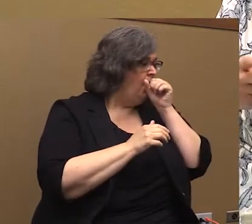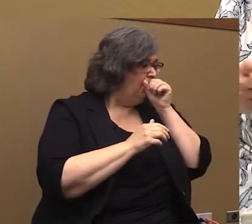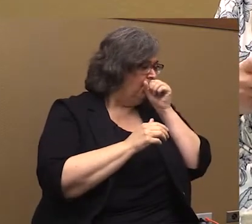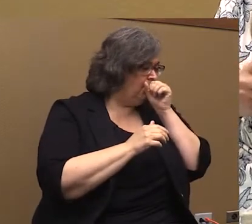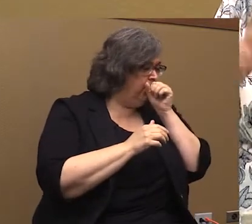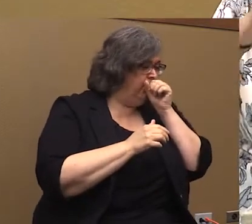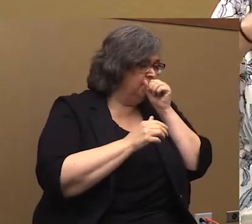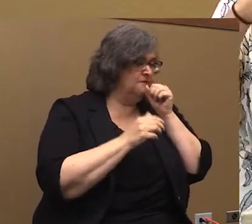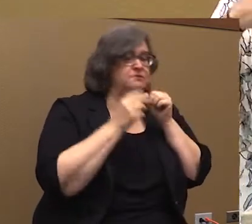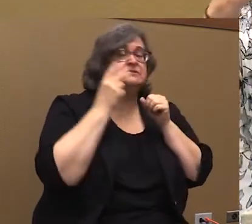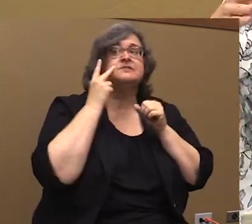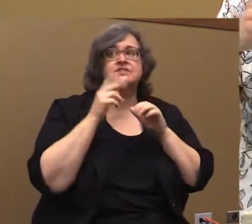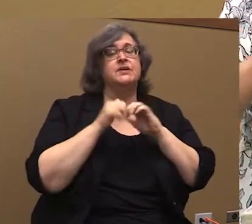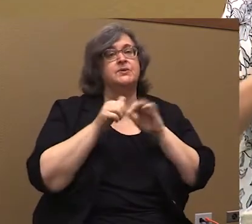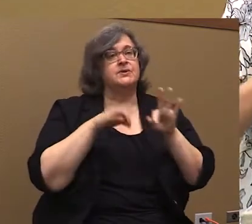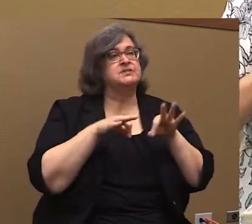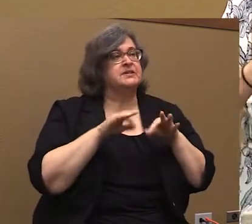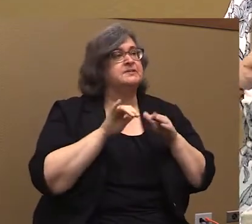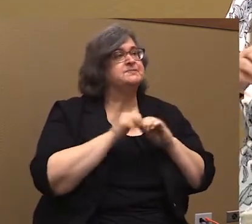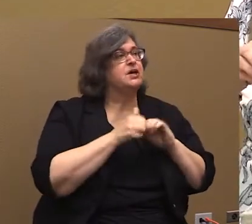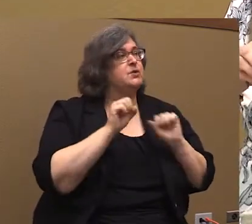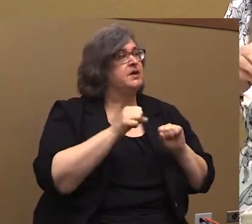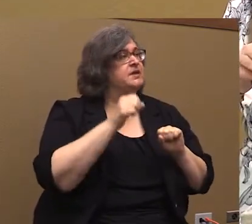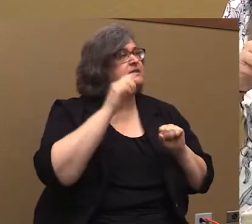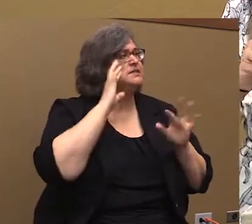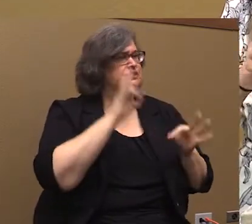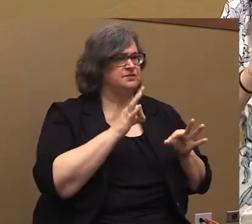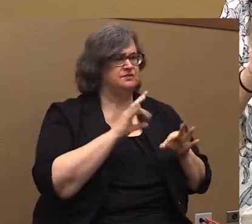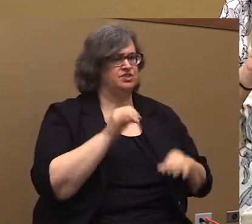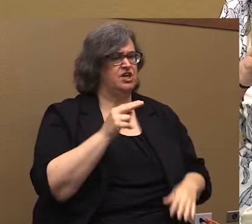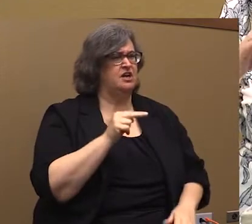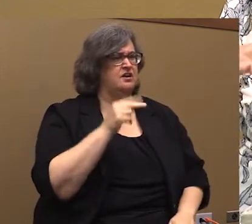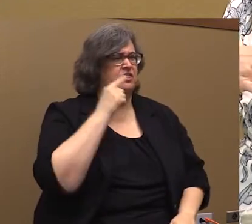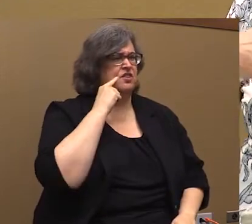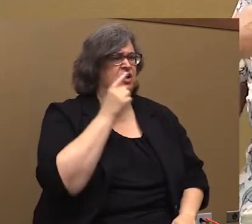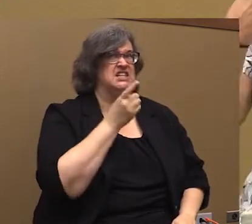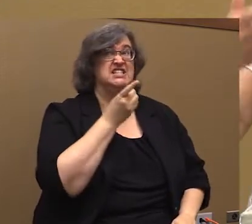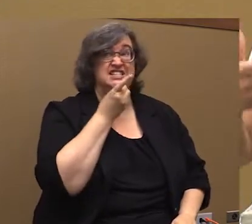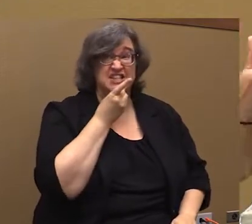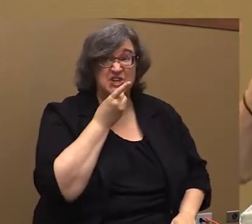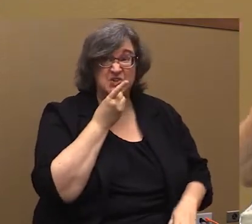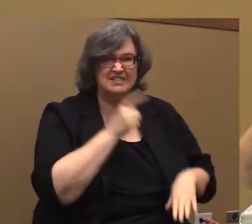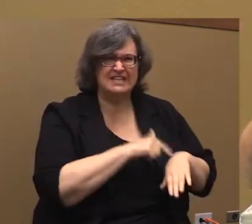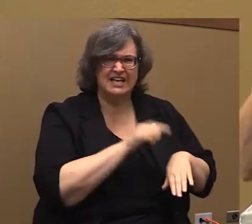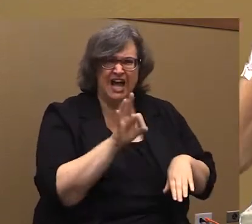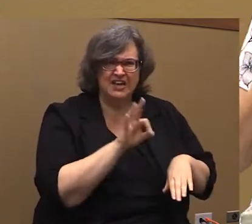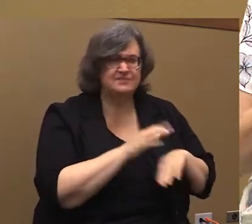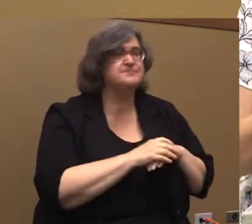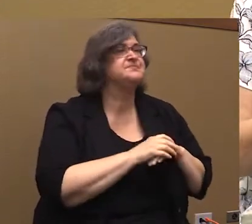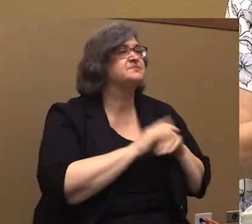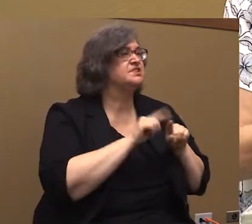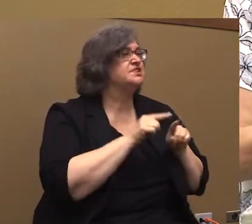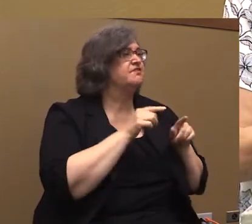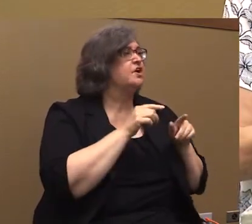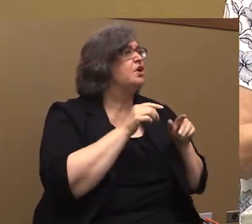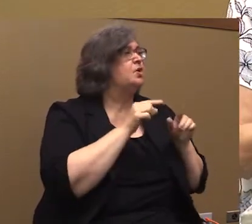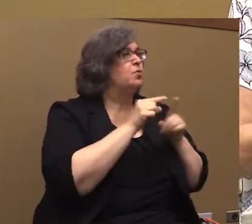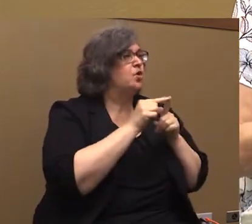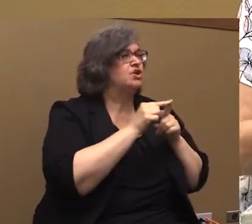at 9. Different ways that you might say it and see how you might explain or how you